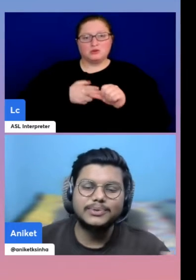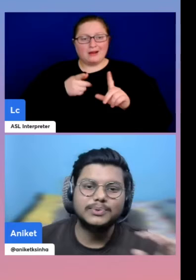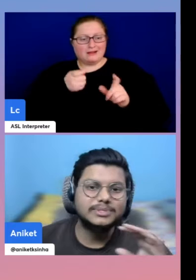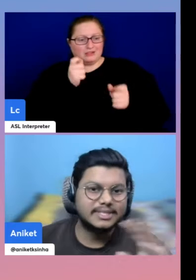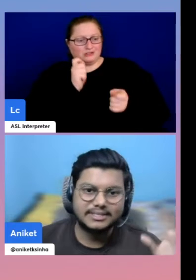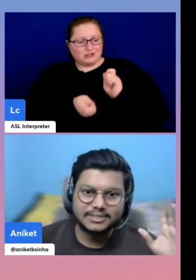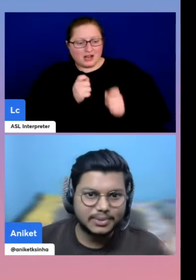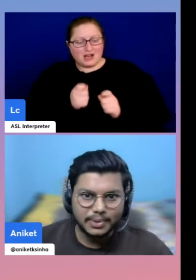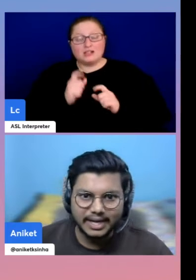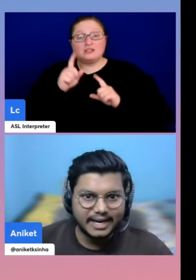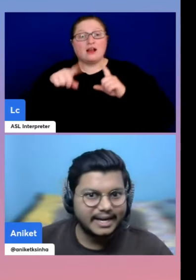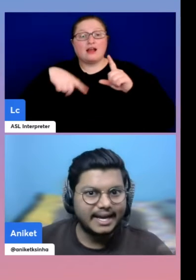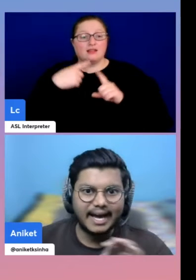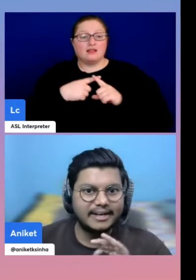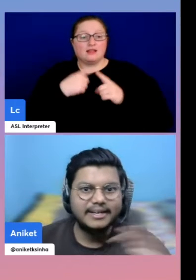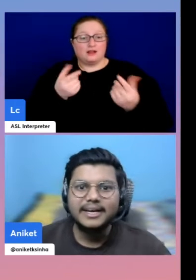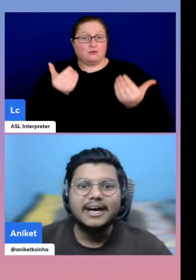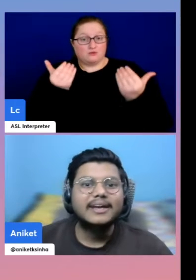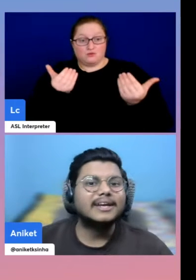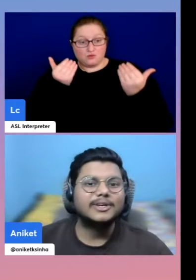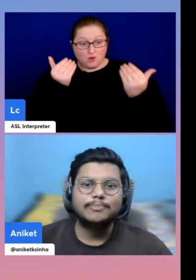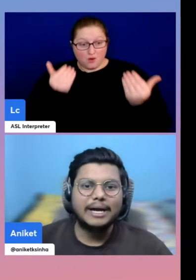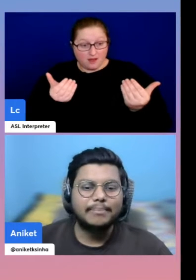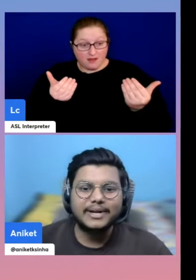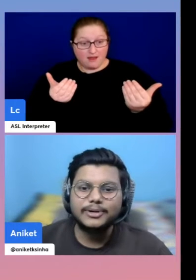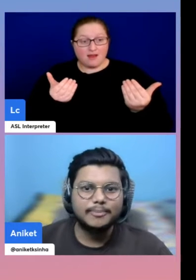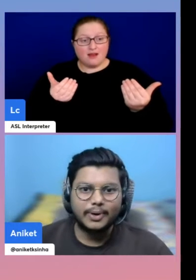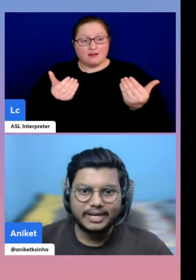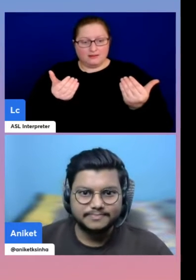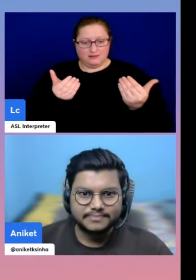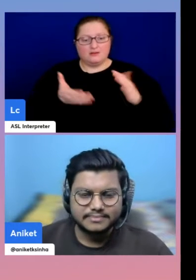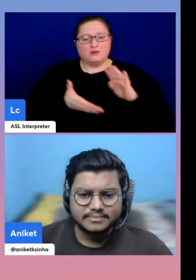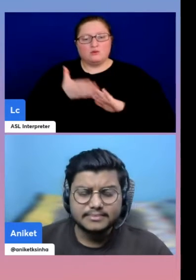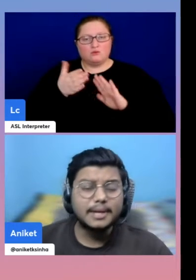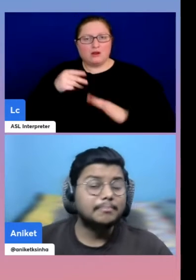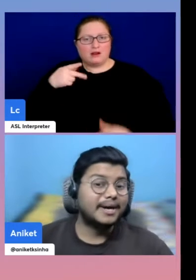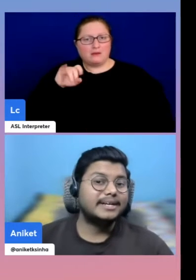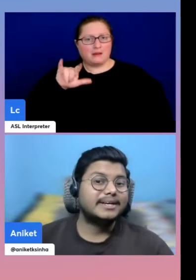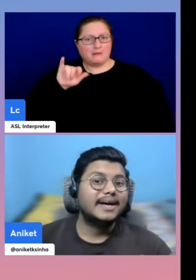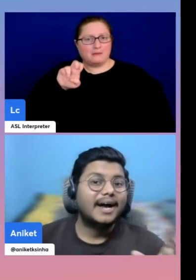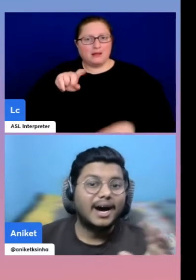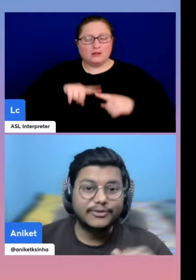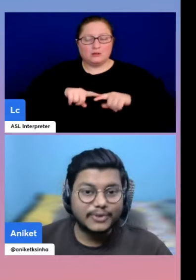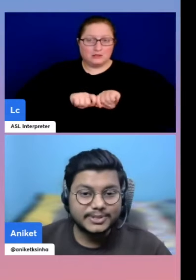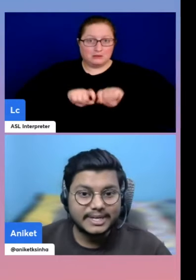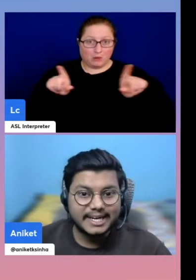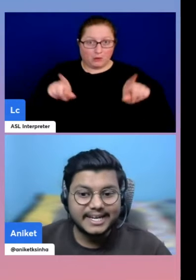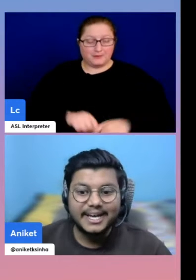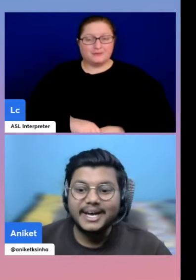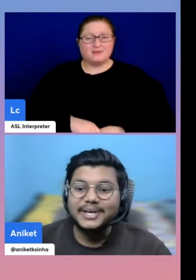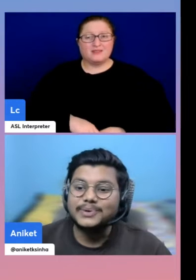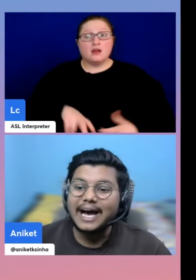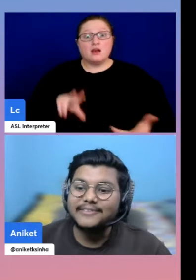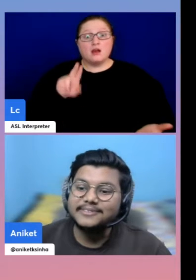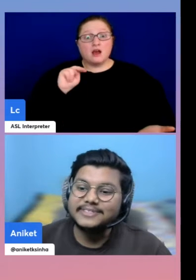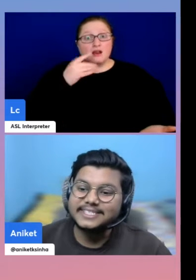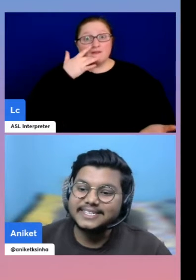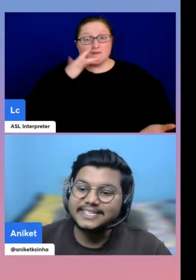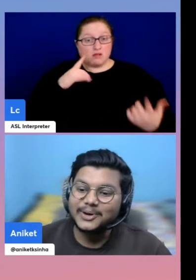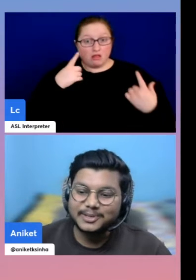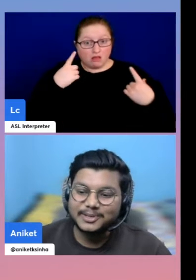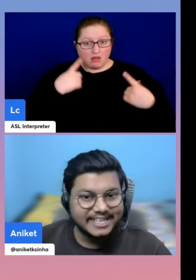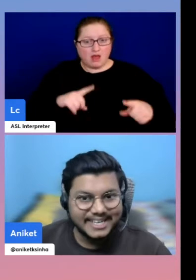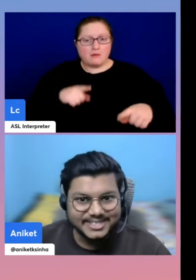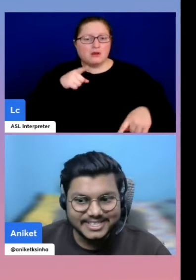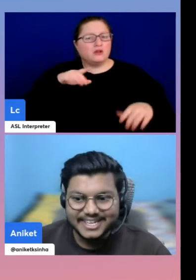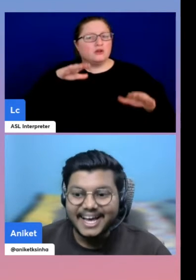then you just go ahead and run your pipeline to deploy it. But unfortunately, you haven't visited